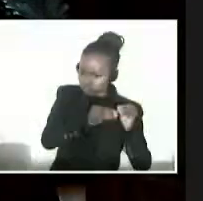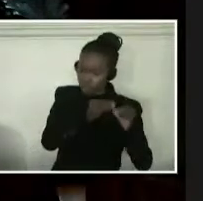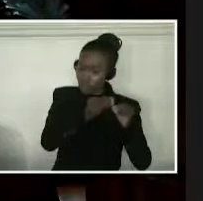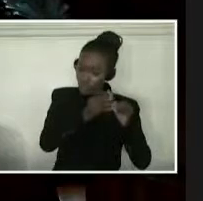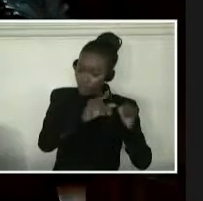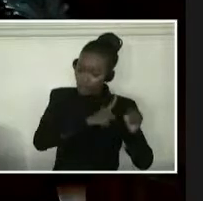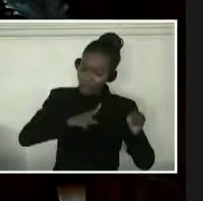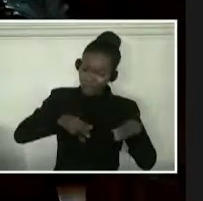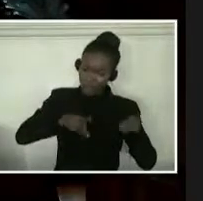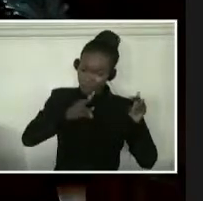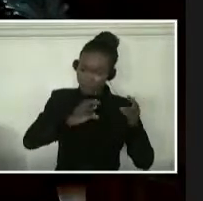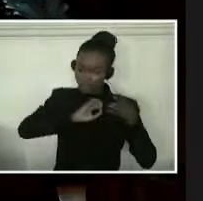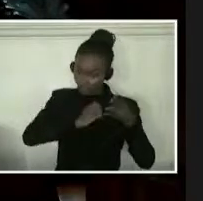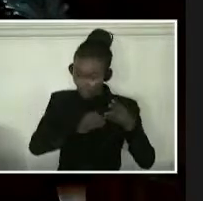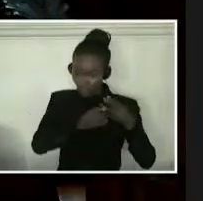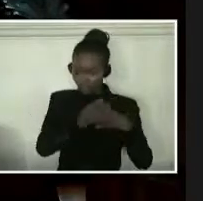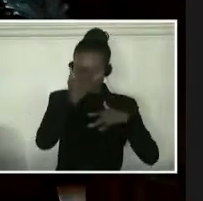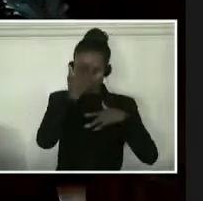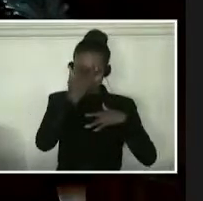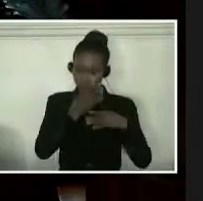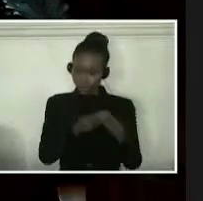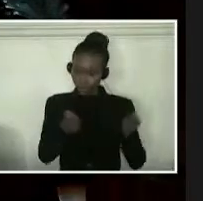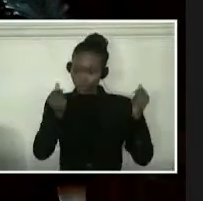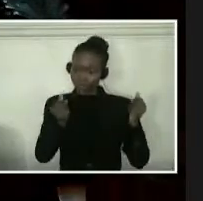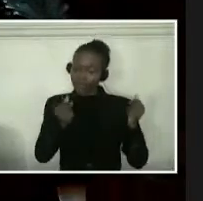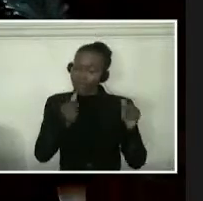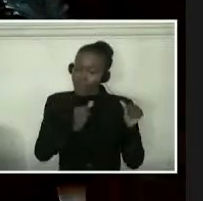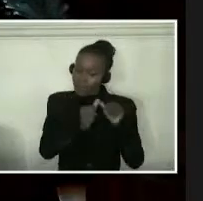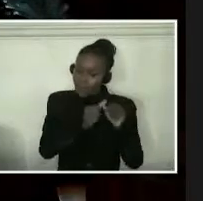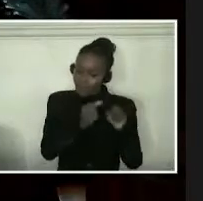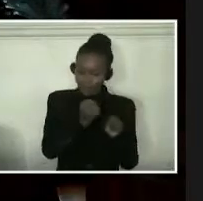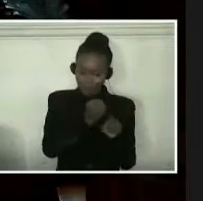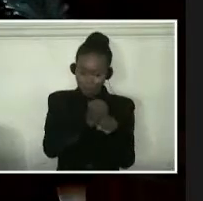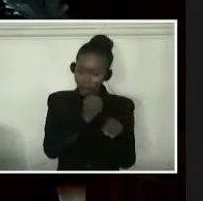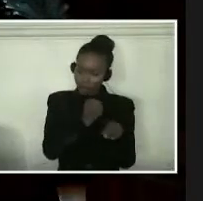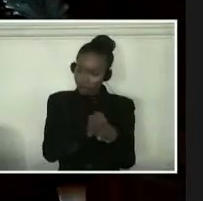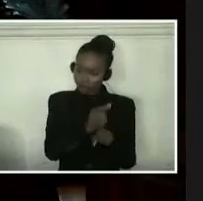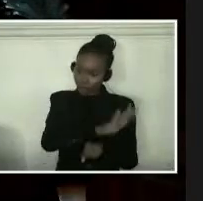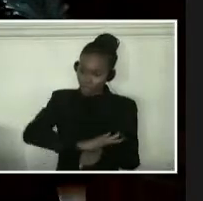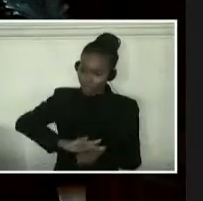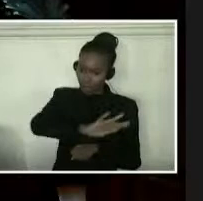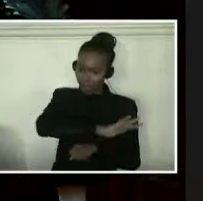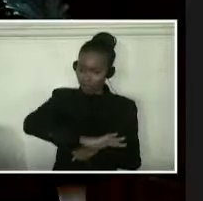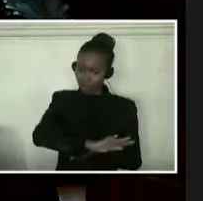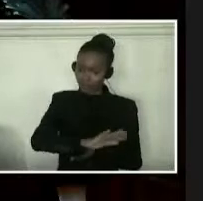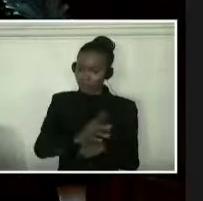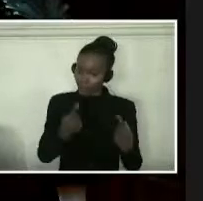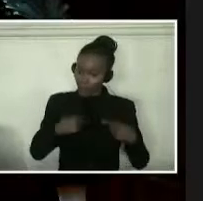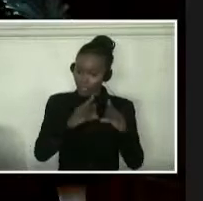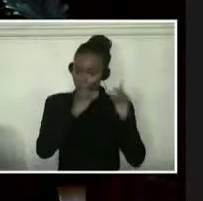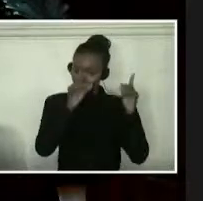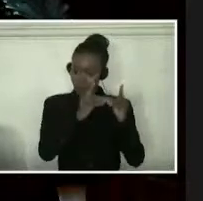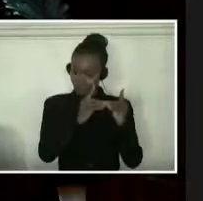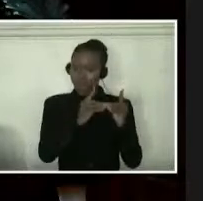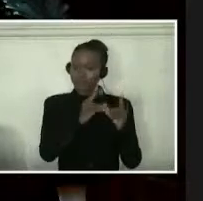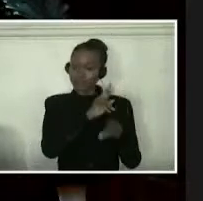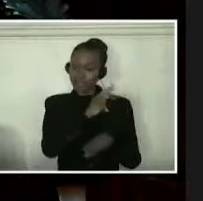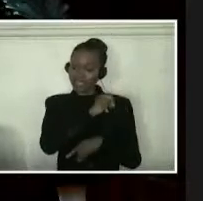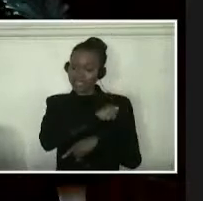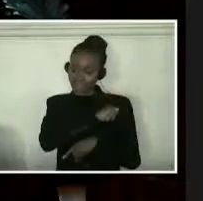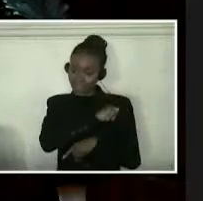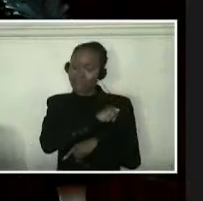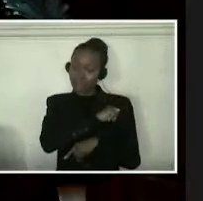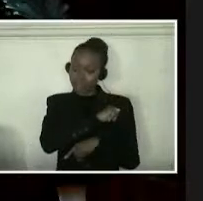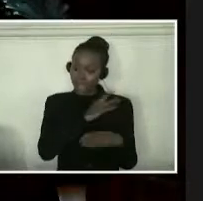healing for patients while creating better working conditions as the department of will natal the department of health and western